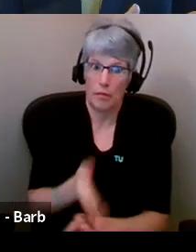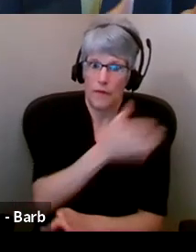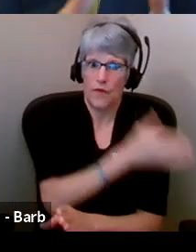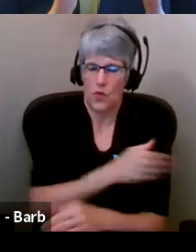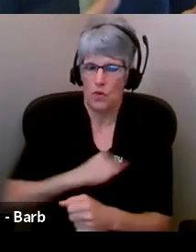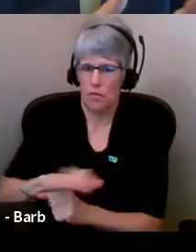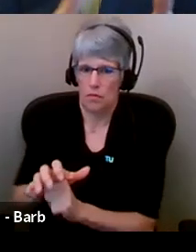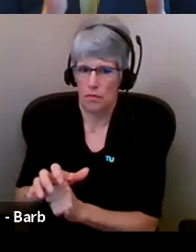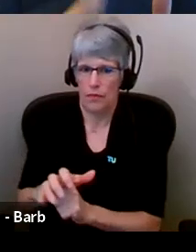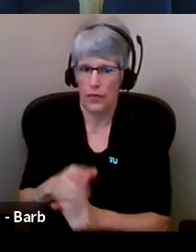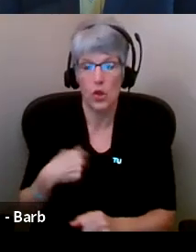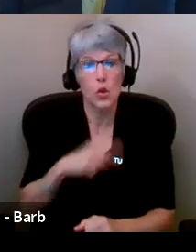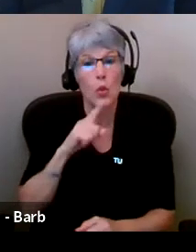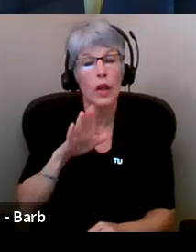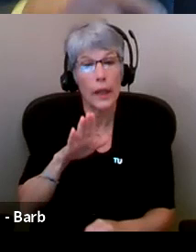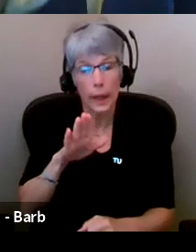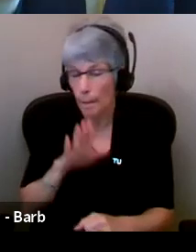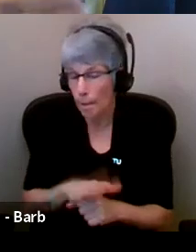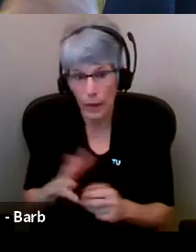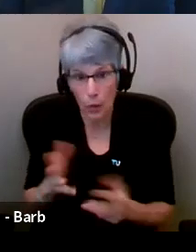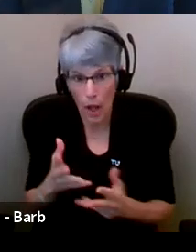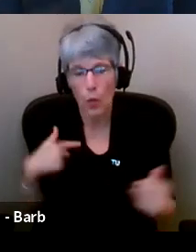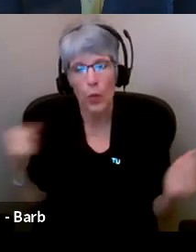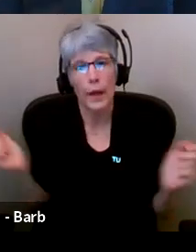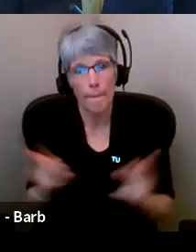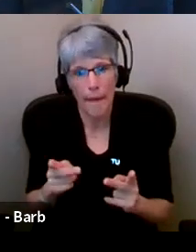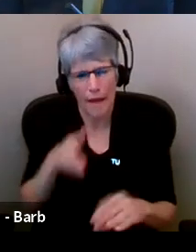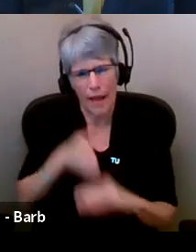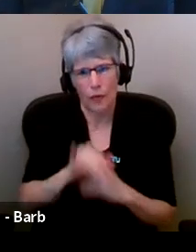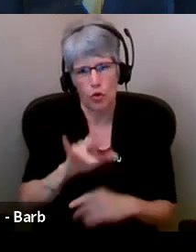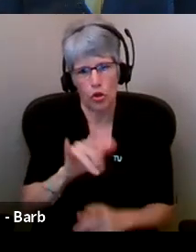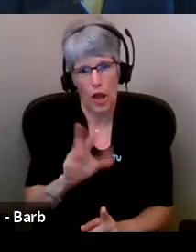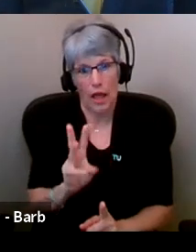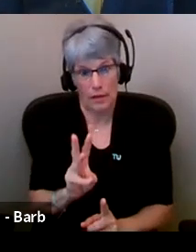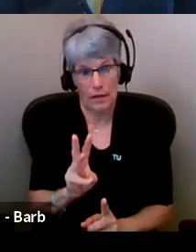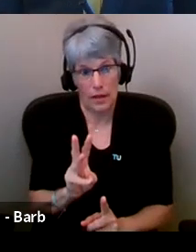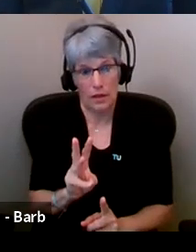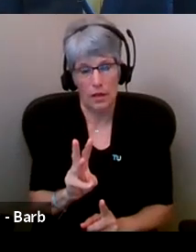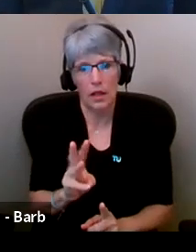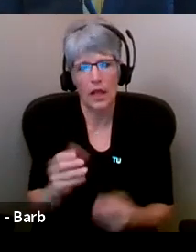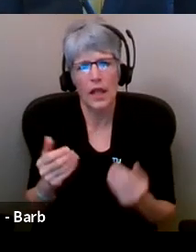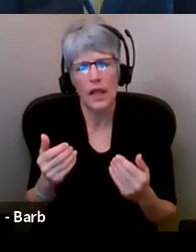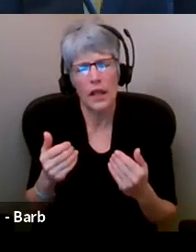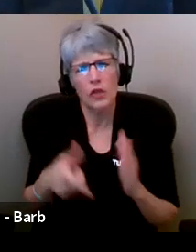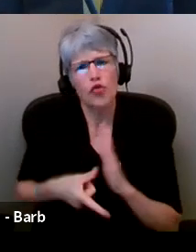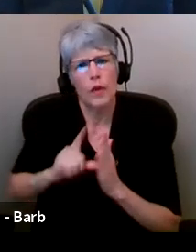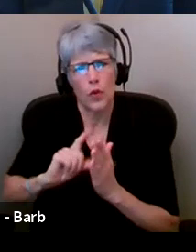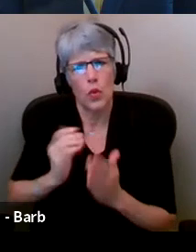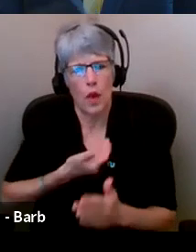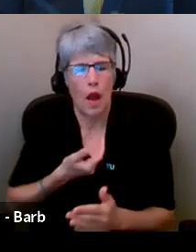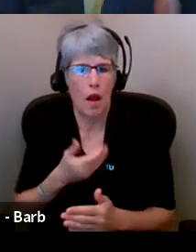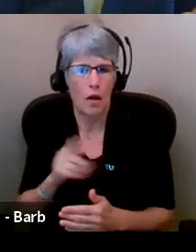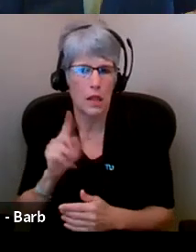is when we get back, post July 6th, is to have a review of our telework